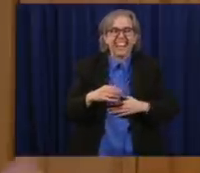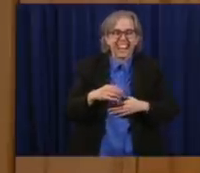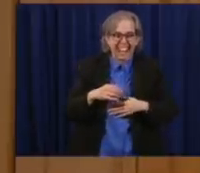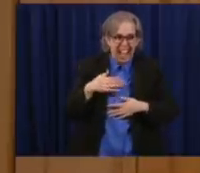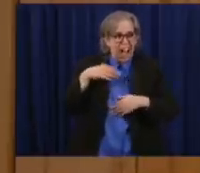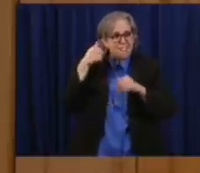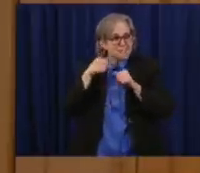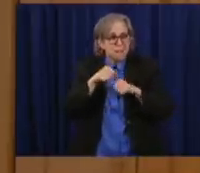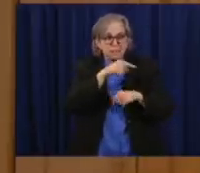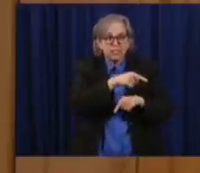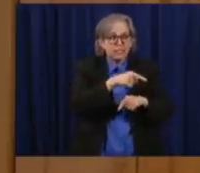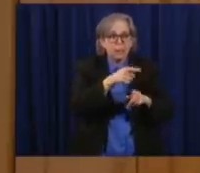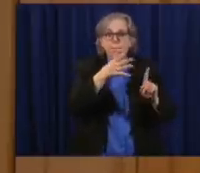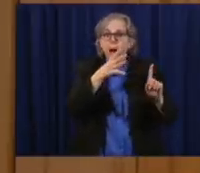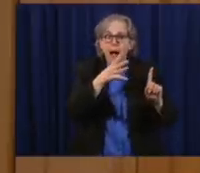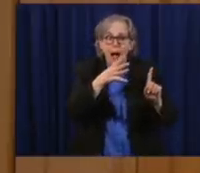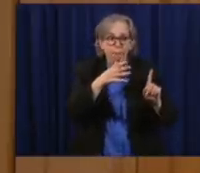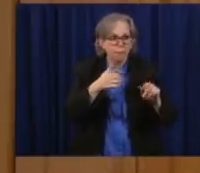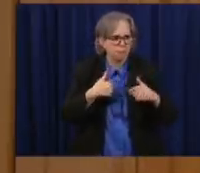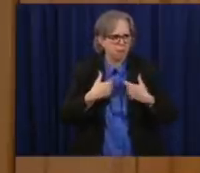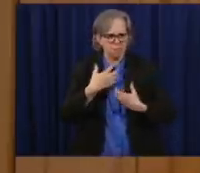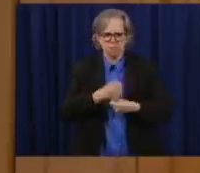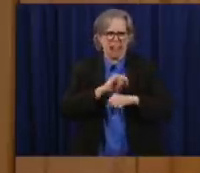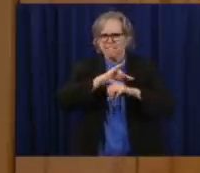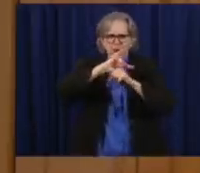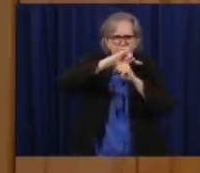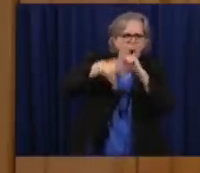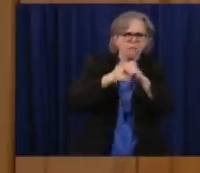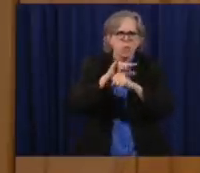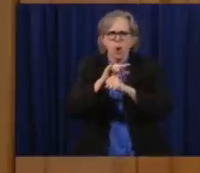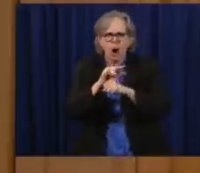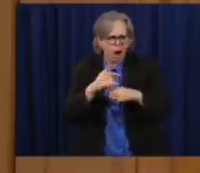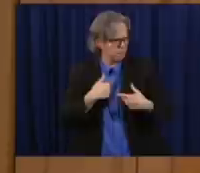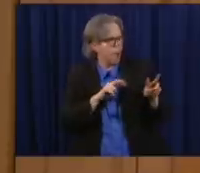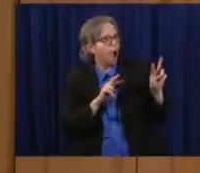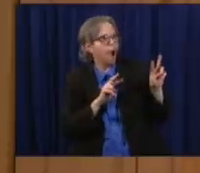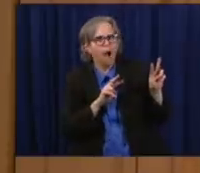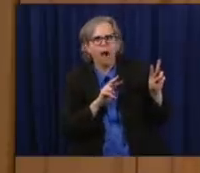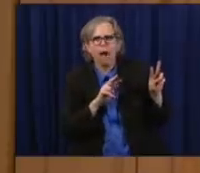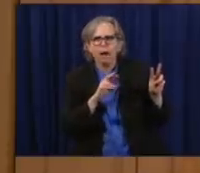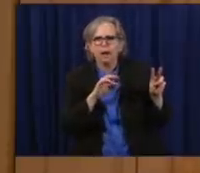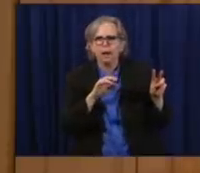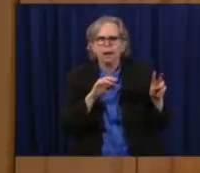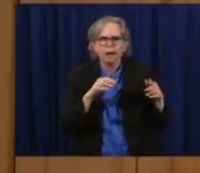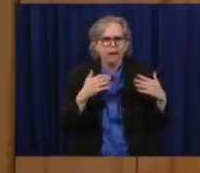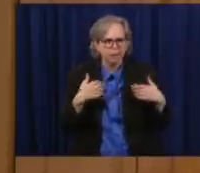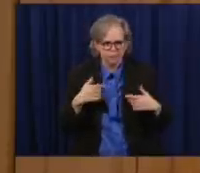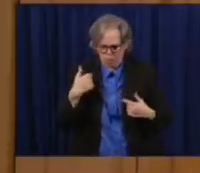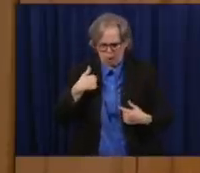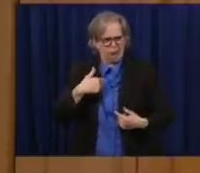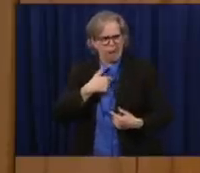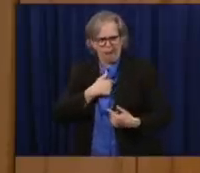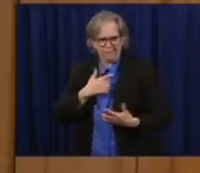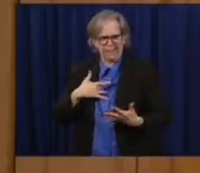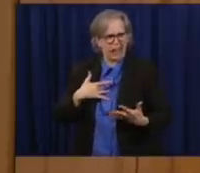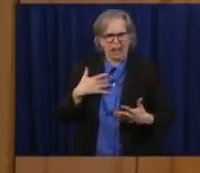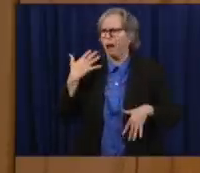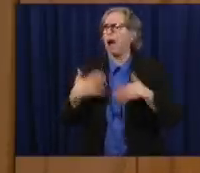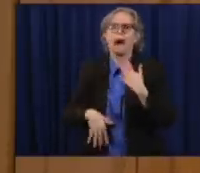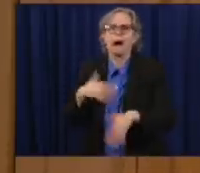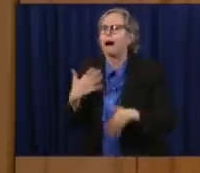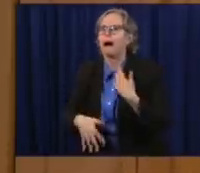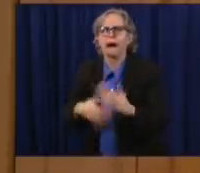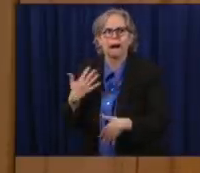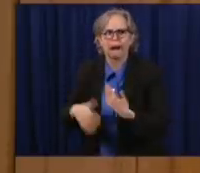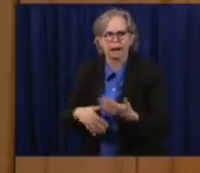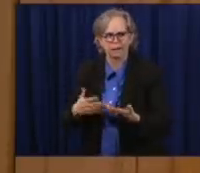she's going around the world, and for all of us out there who are having these seemingly sloppy lives where we're just trying to do the best we can at whatever